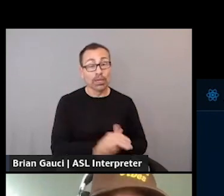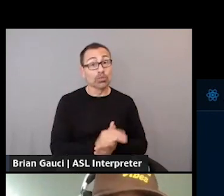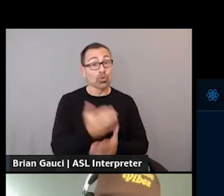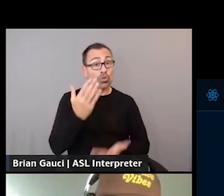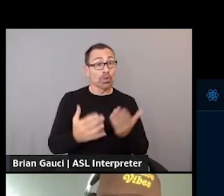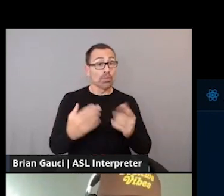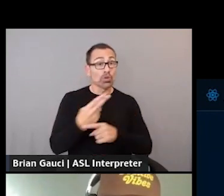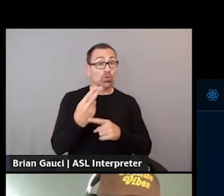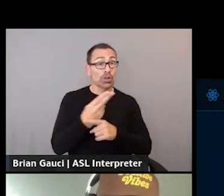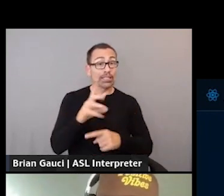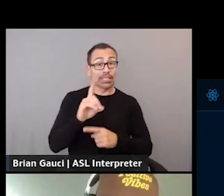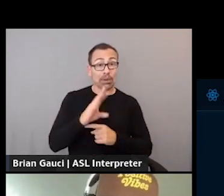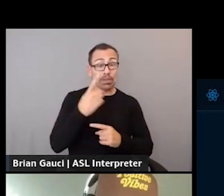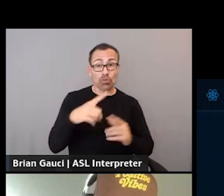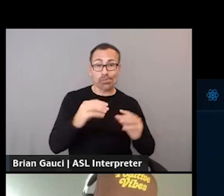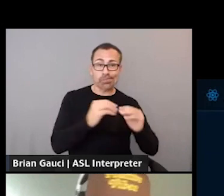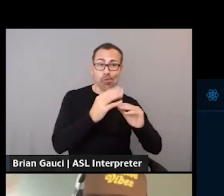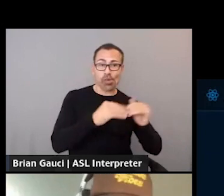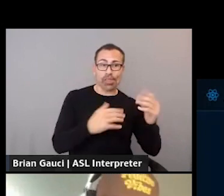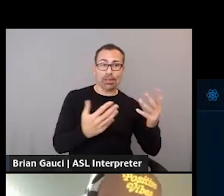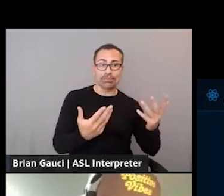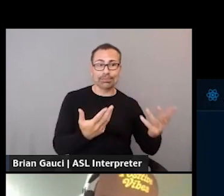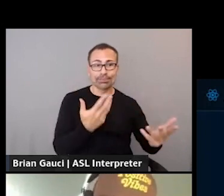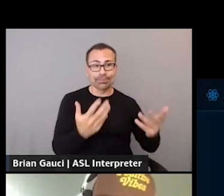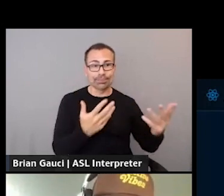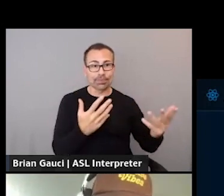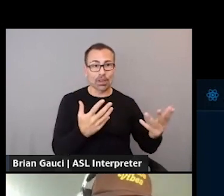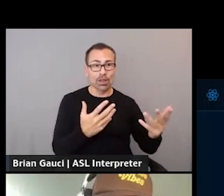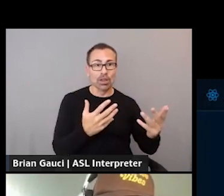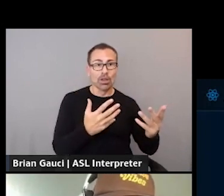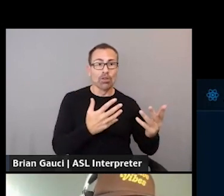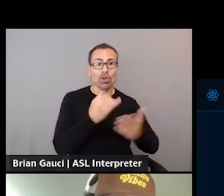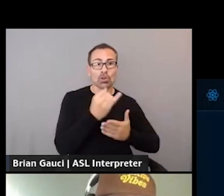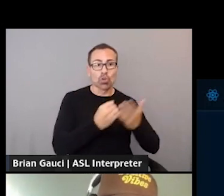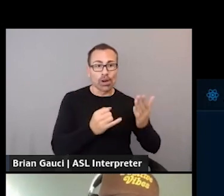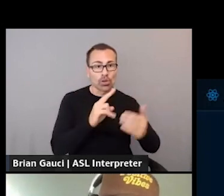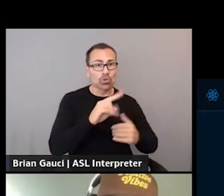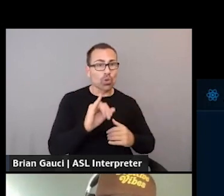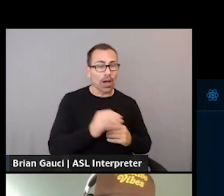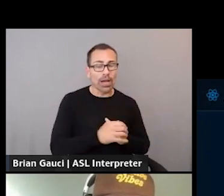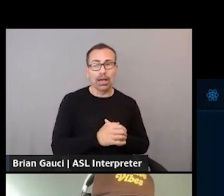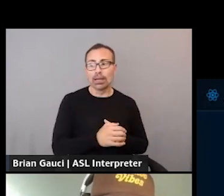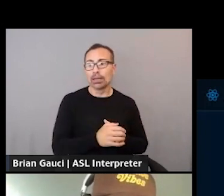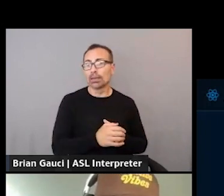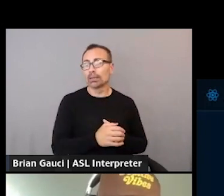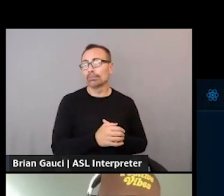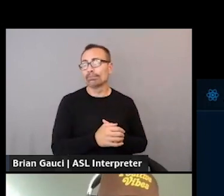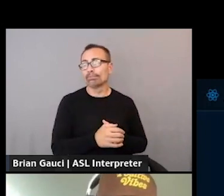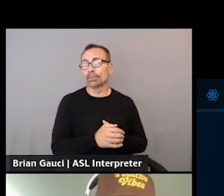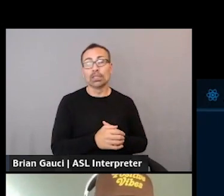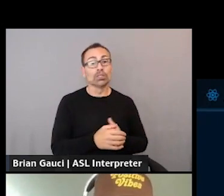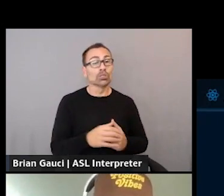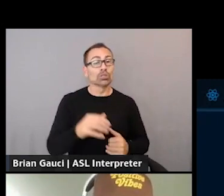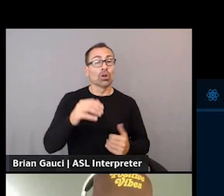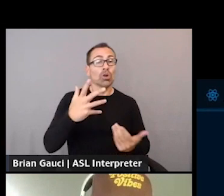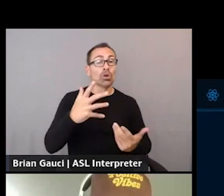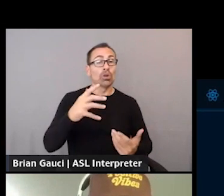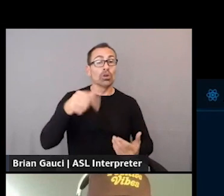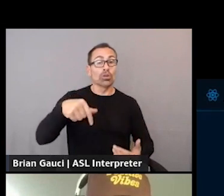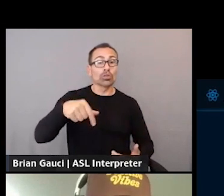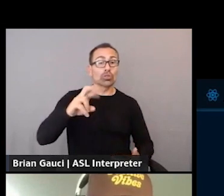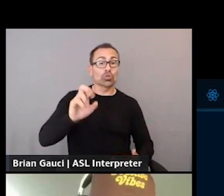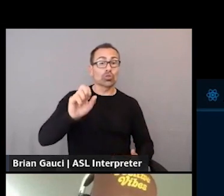for more things than just drawing a UI, right? So GraphQL comes in and lets you